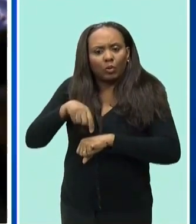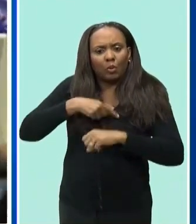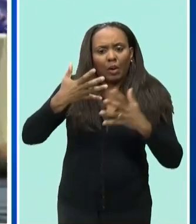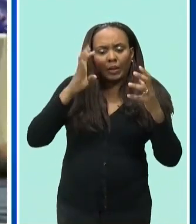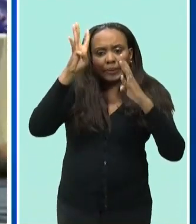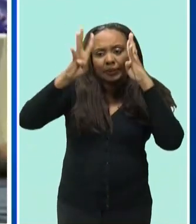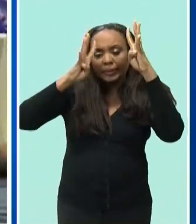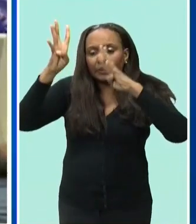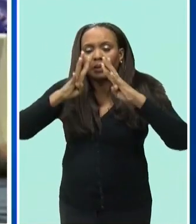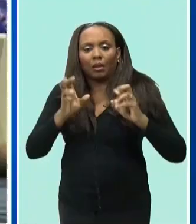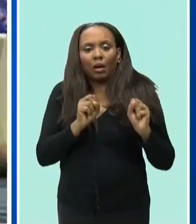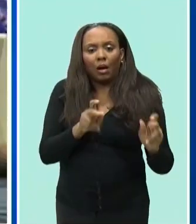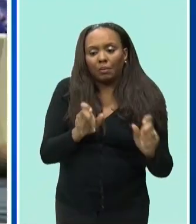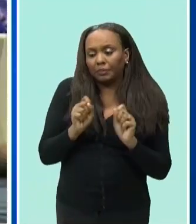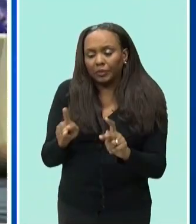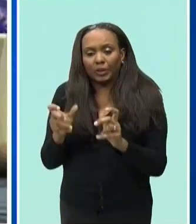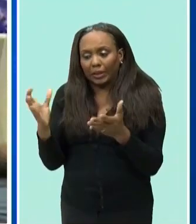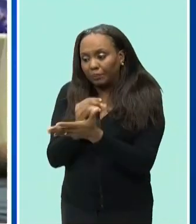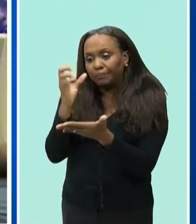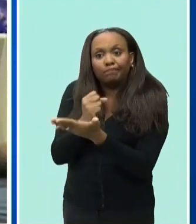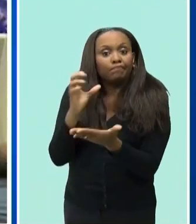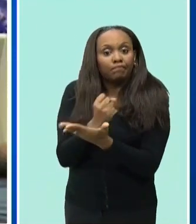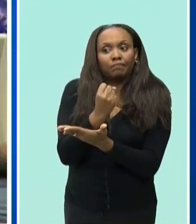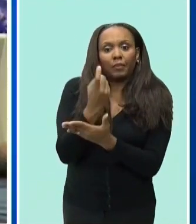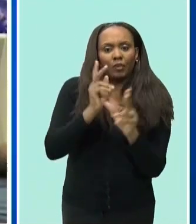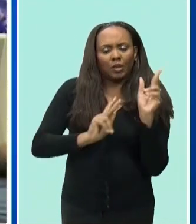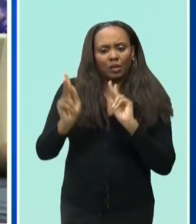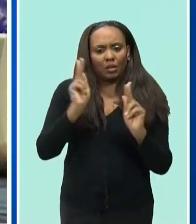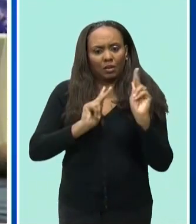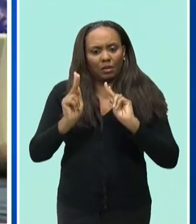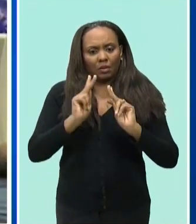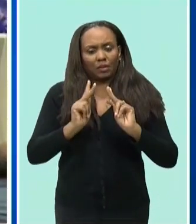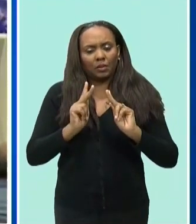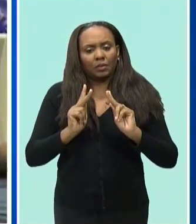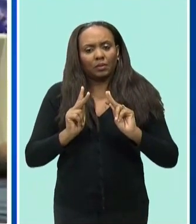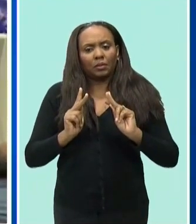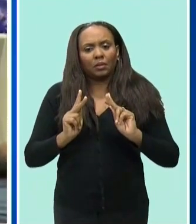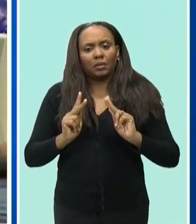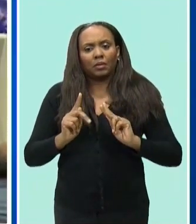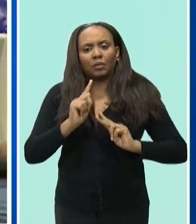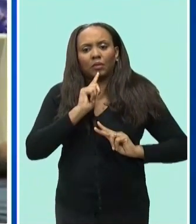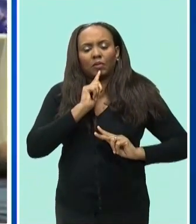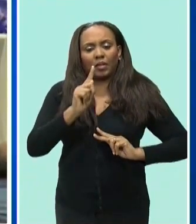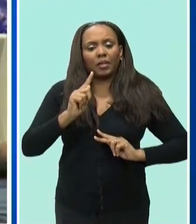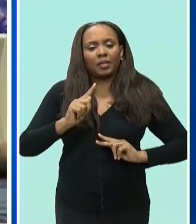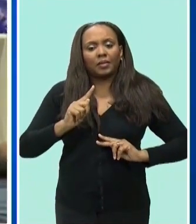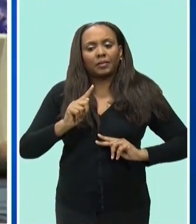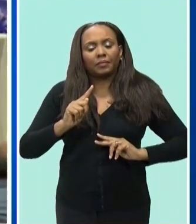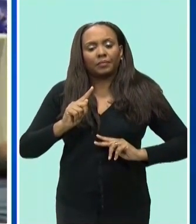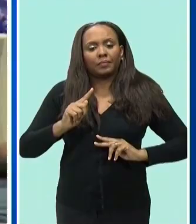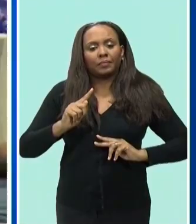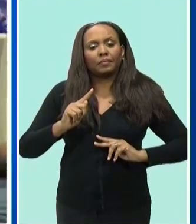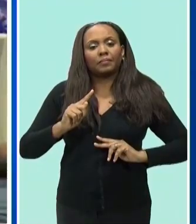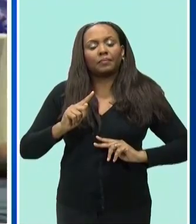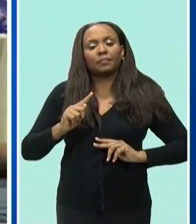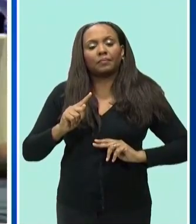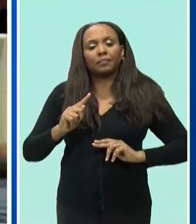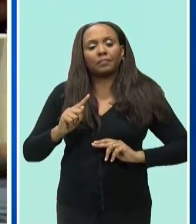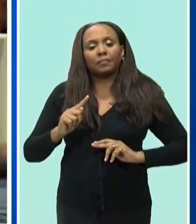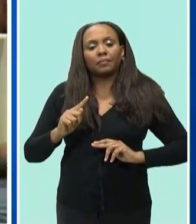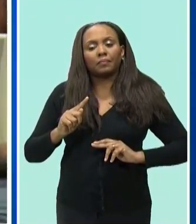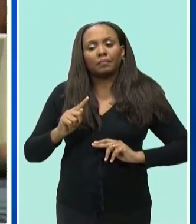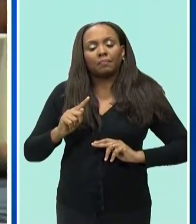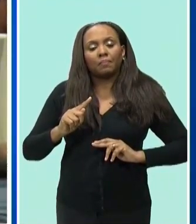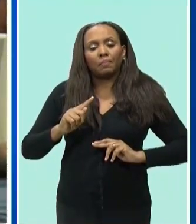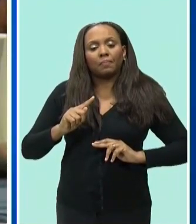create opportunities for our people, whoever win the RFP, to be able to build out within the